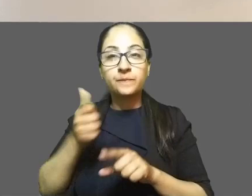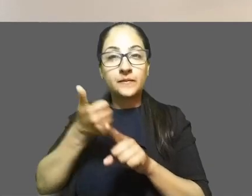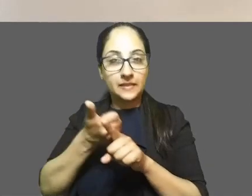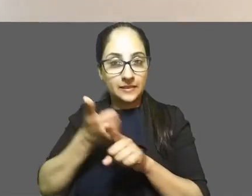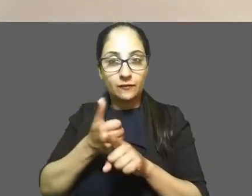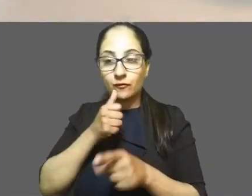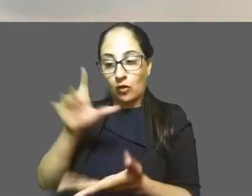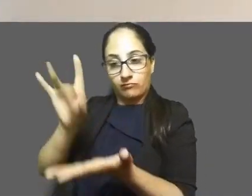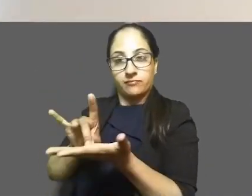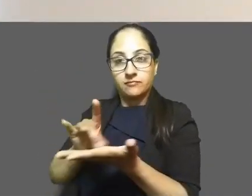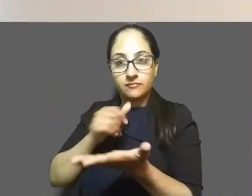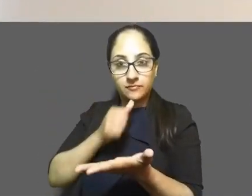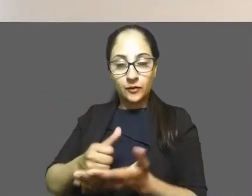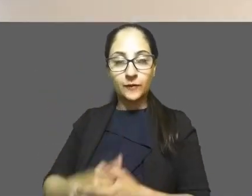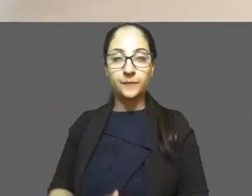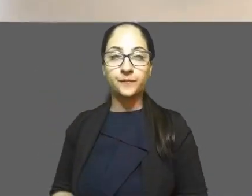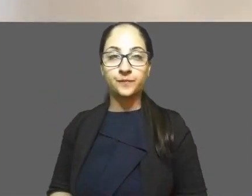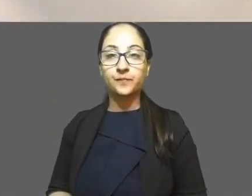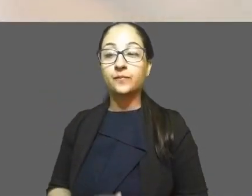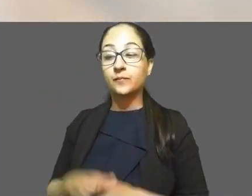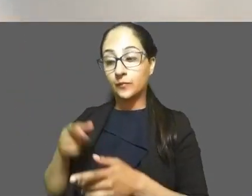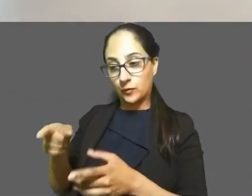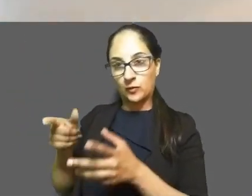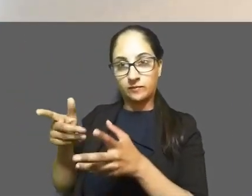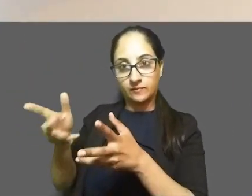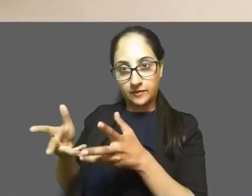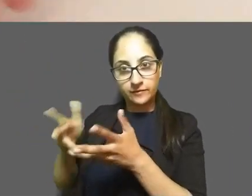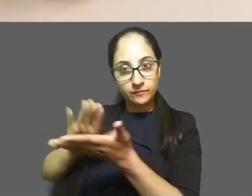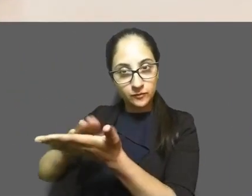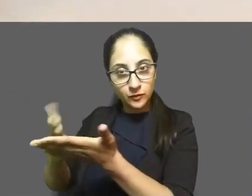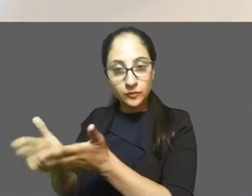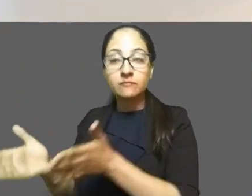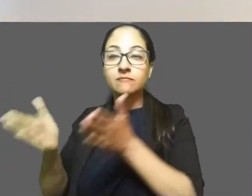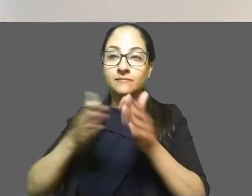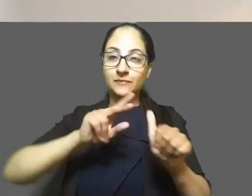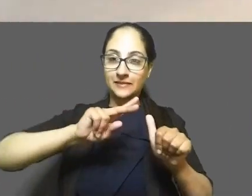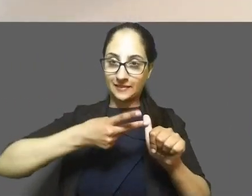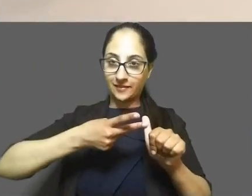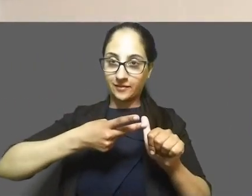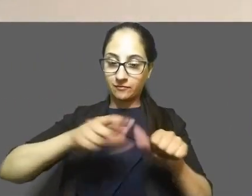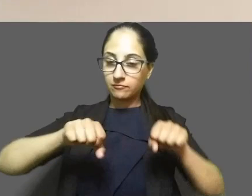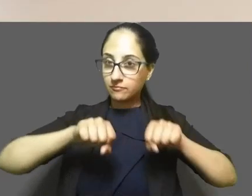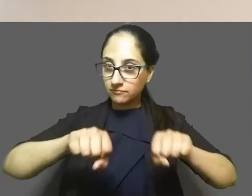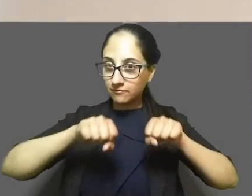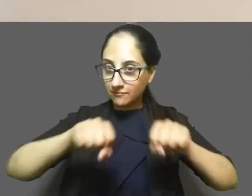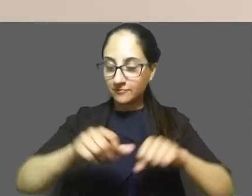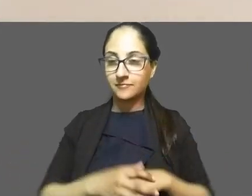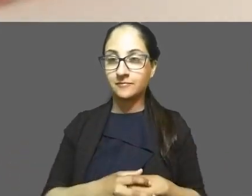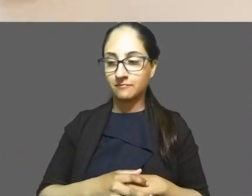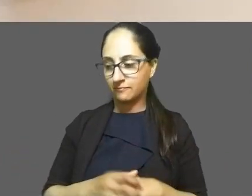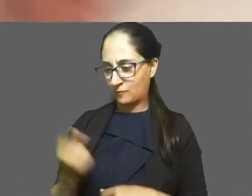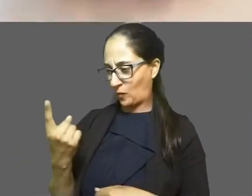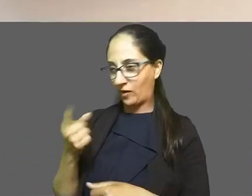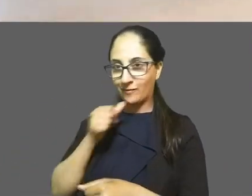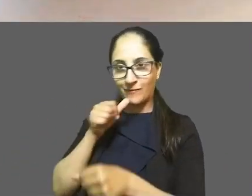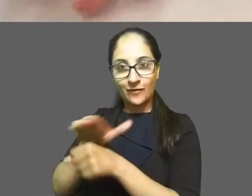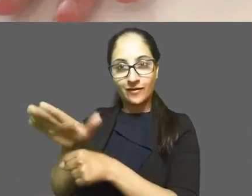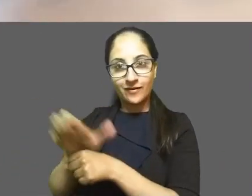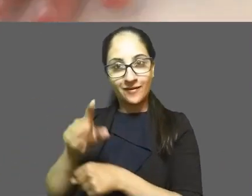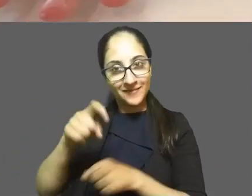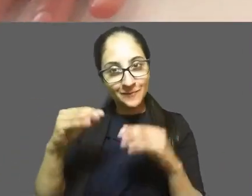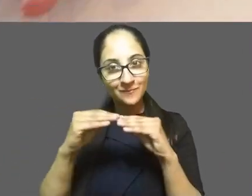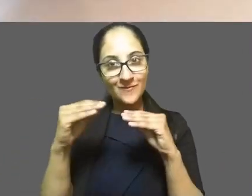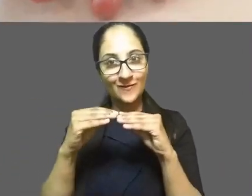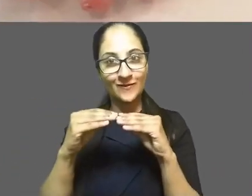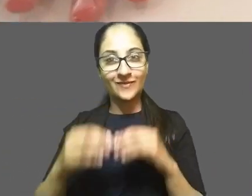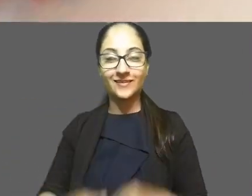to the skillet. I'm going to go ahead and while that's cooking, I'm going to roll out another naan, because